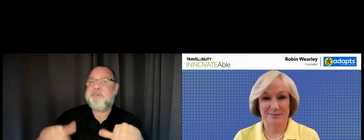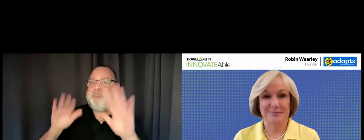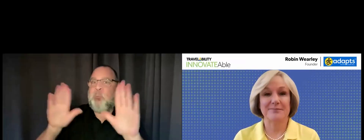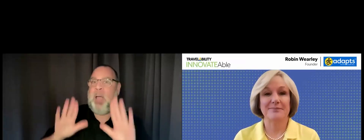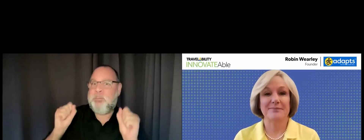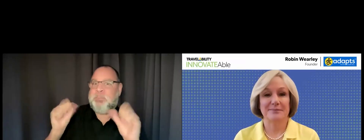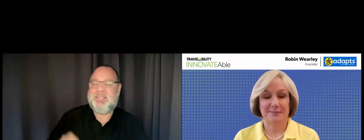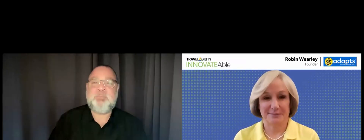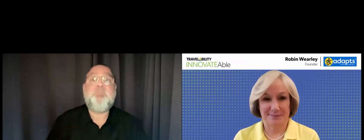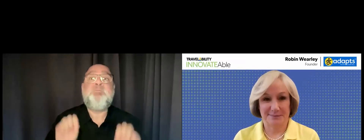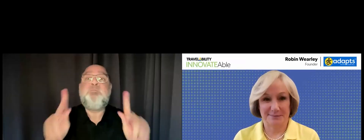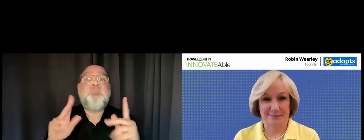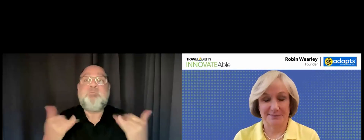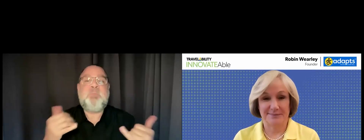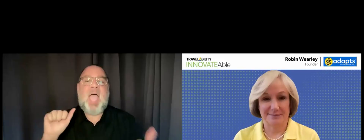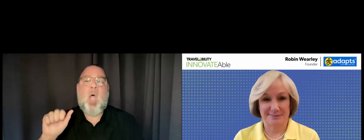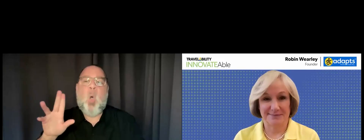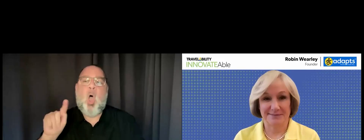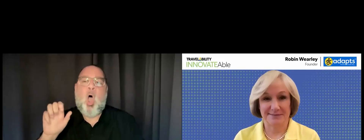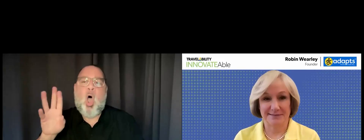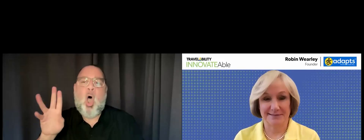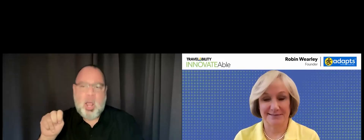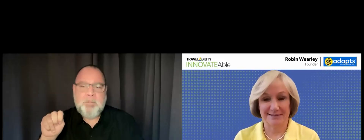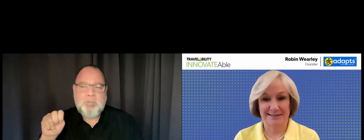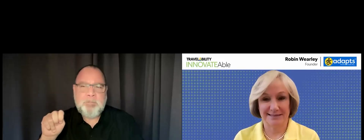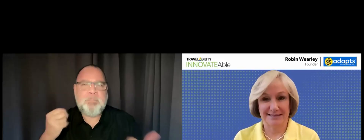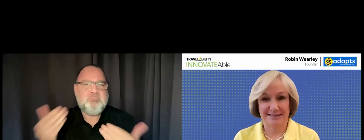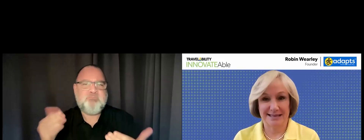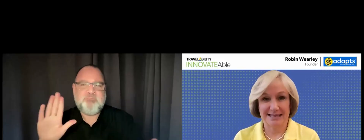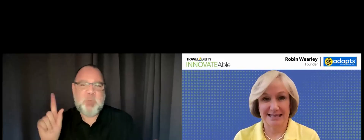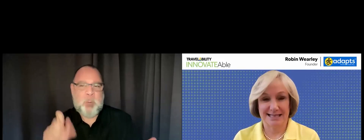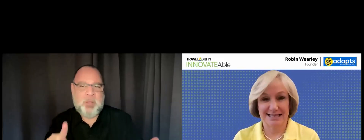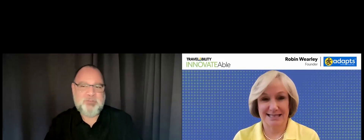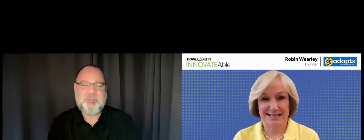Amazing. All right, let's move on to Autumn. Autumn, what is your question?